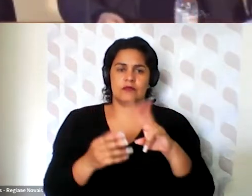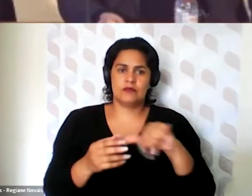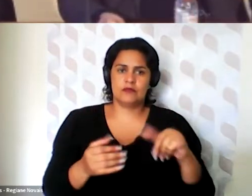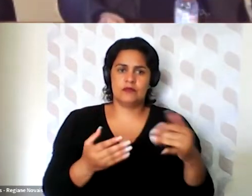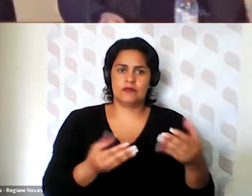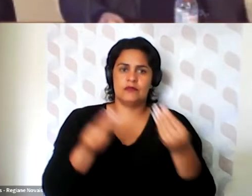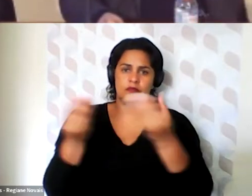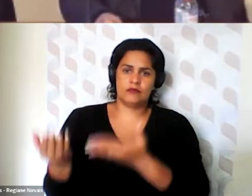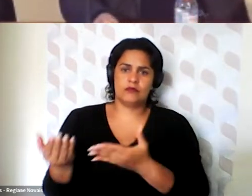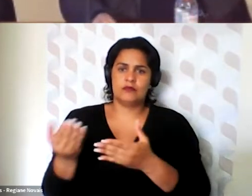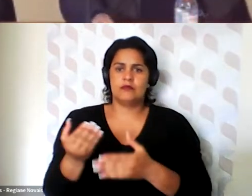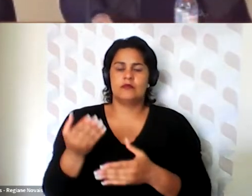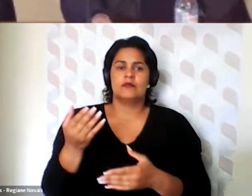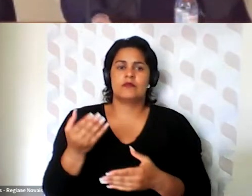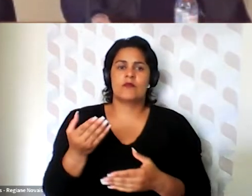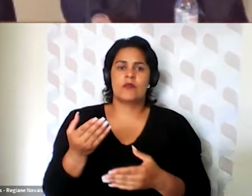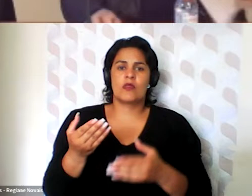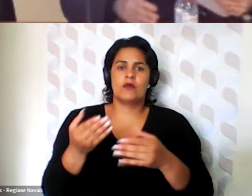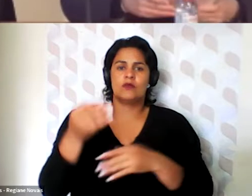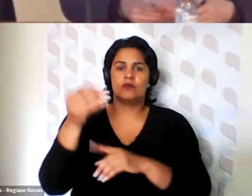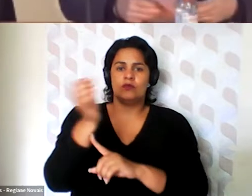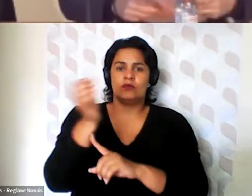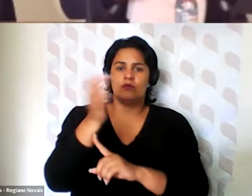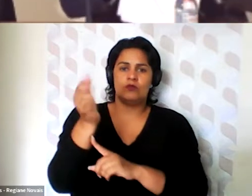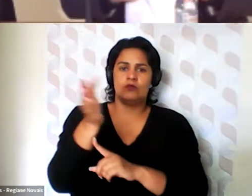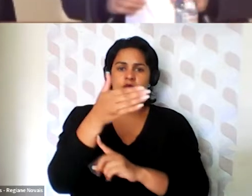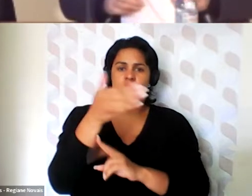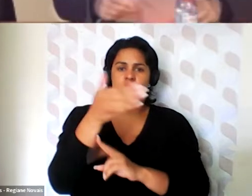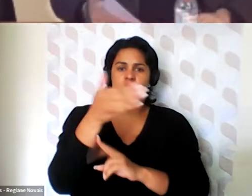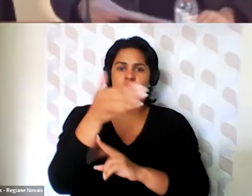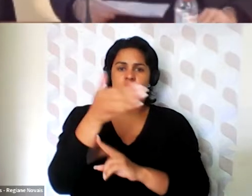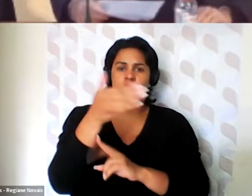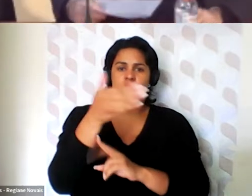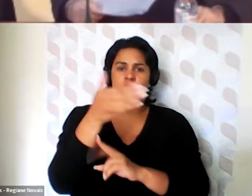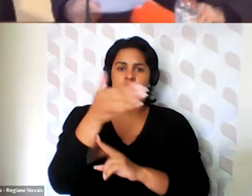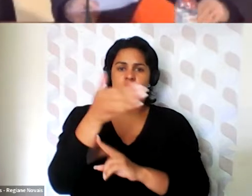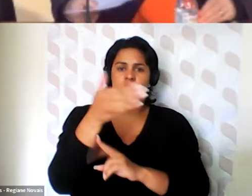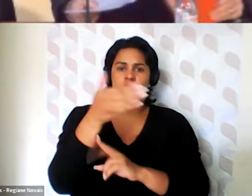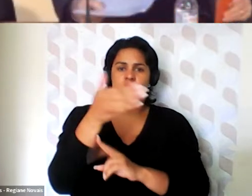context, how and why joining the OECD, and how this process was made?